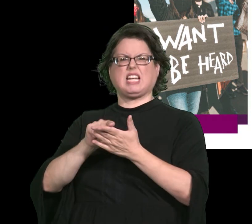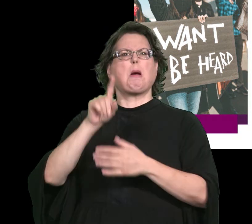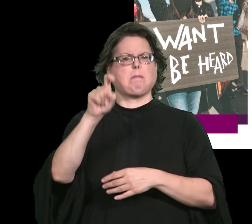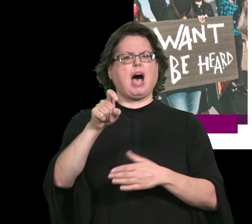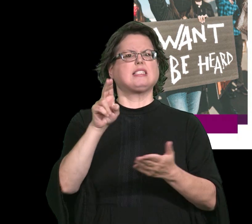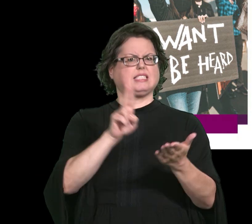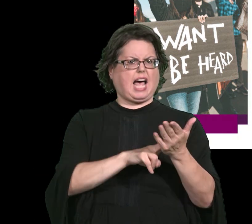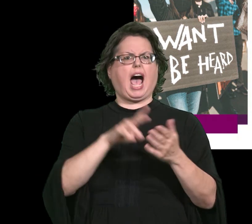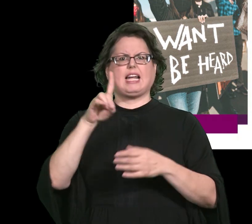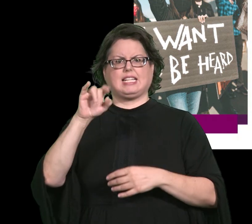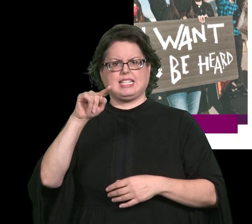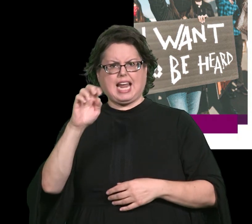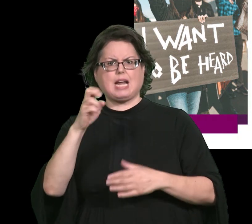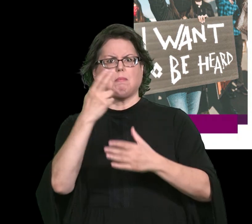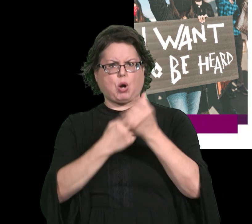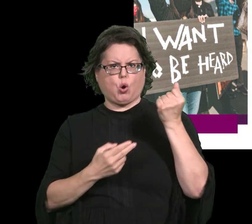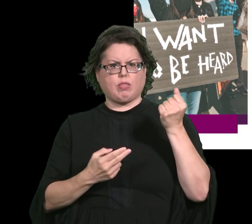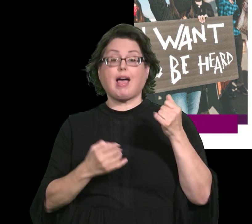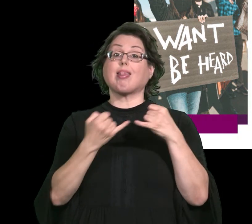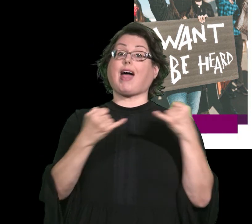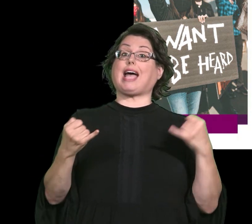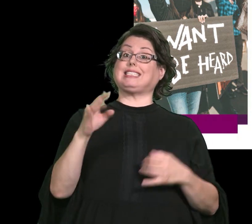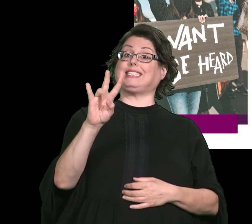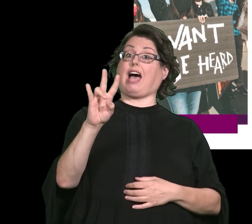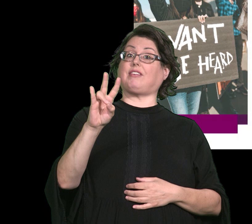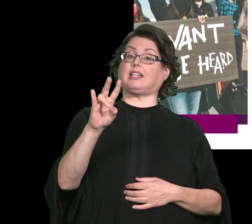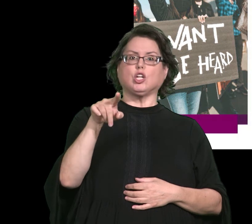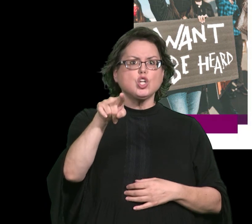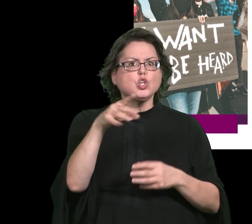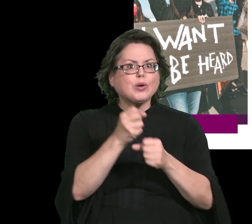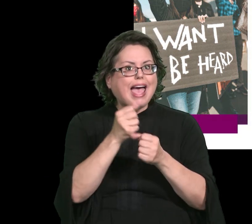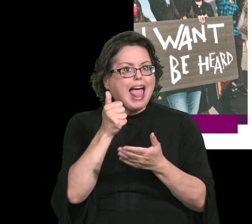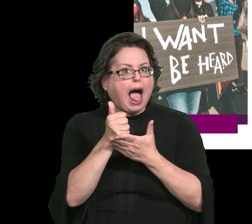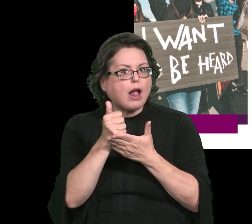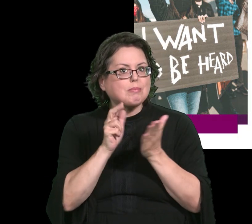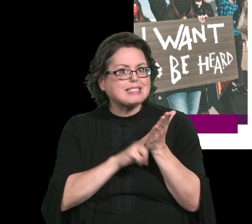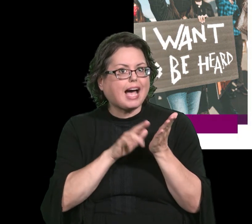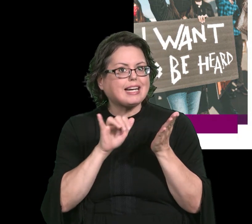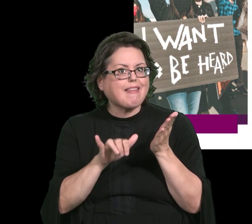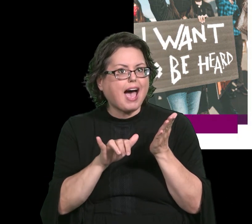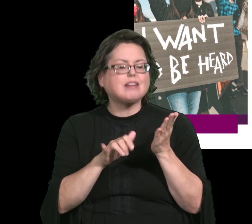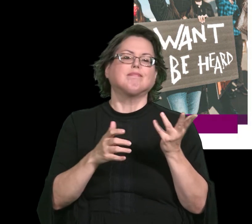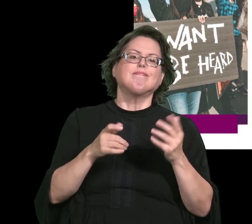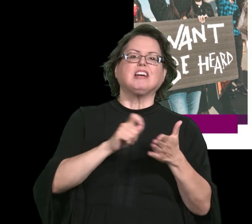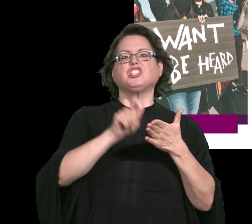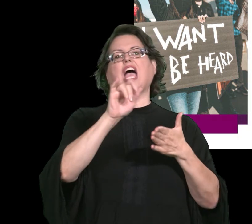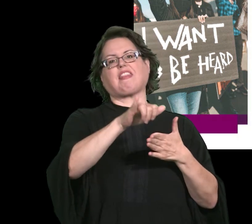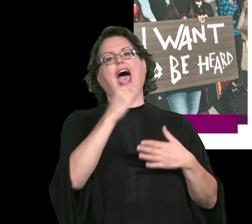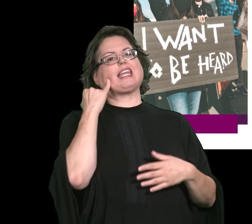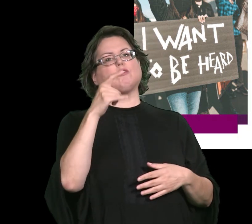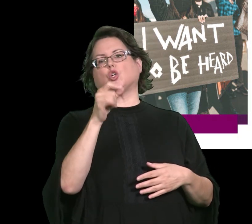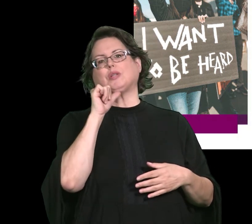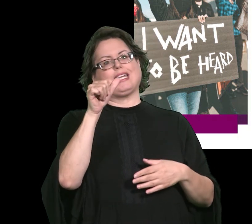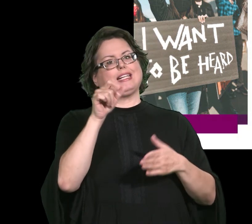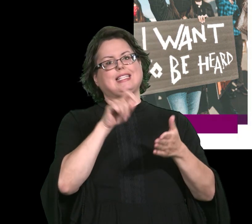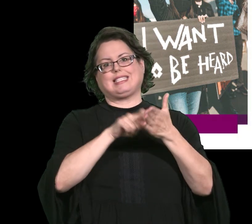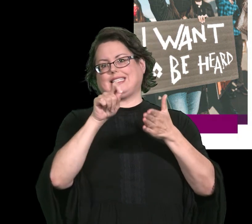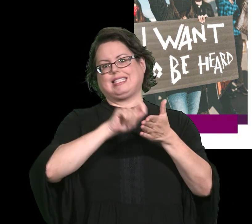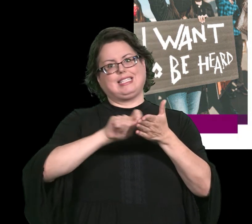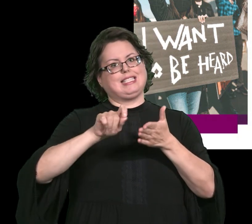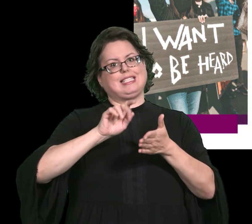application. Line 7, help signing declaration. Check this if you are not able to sign the declaration